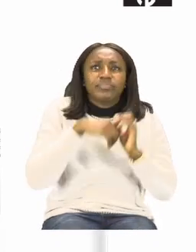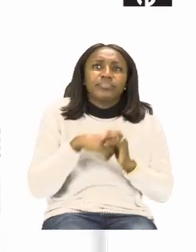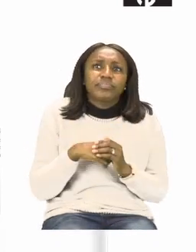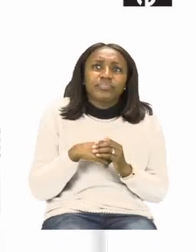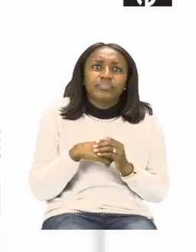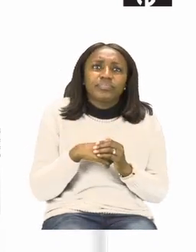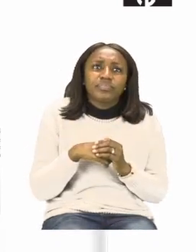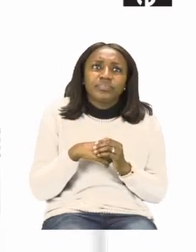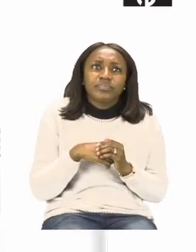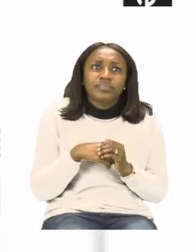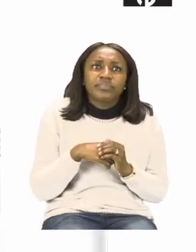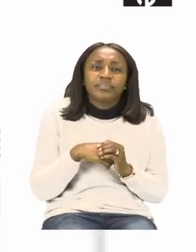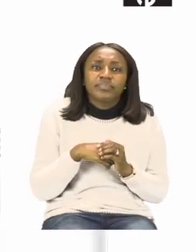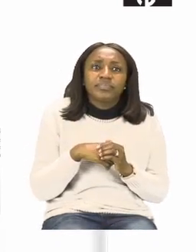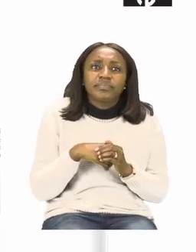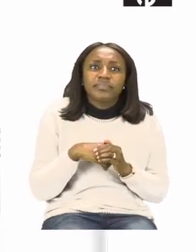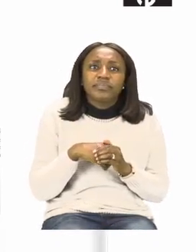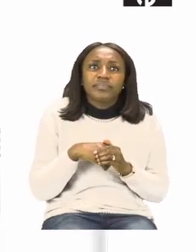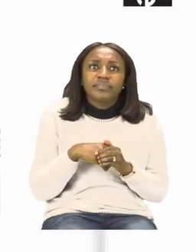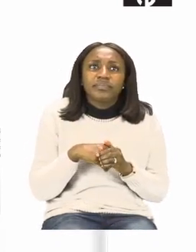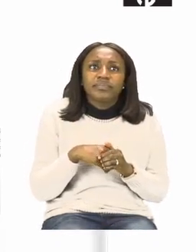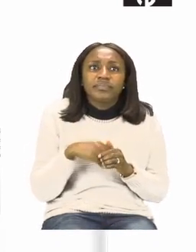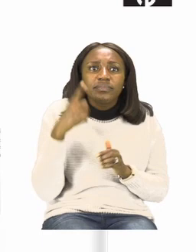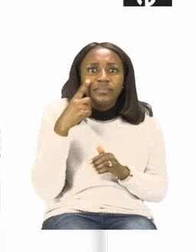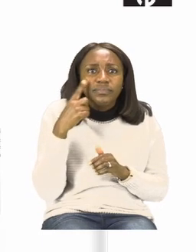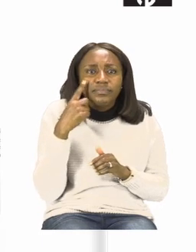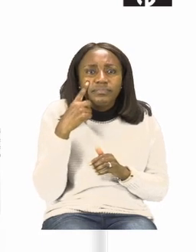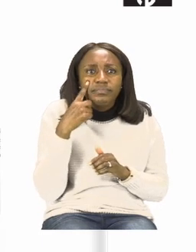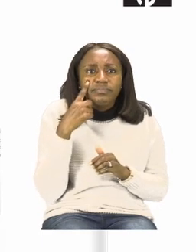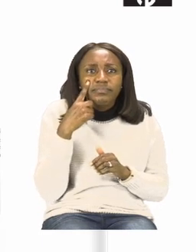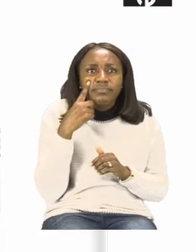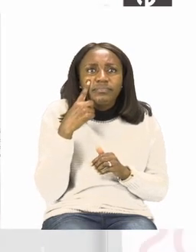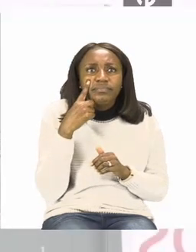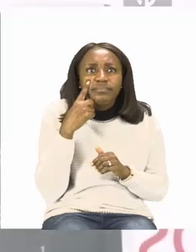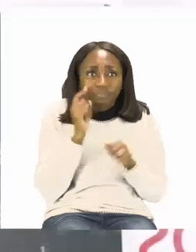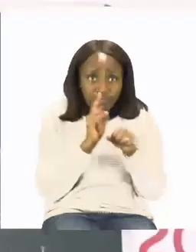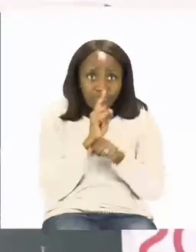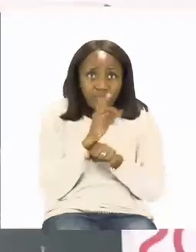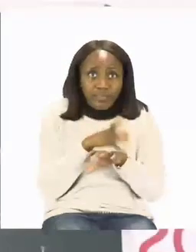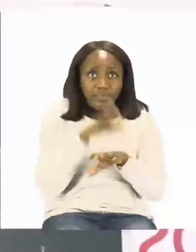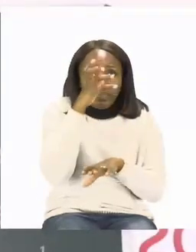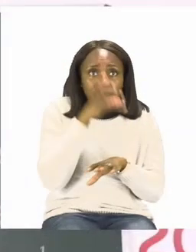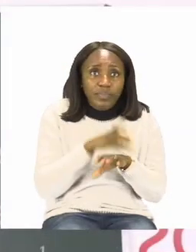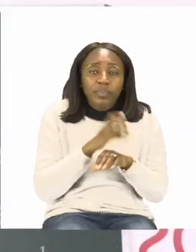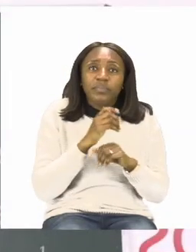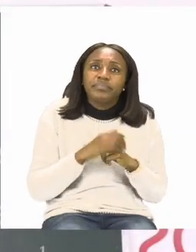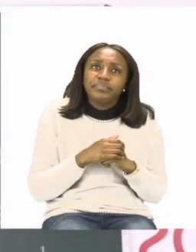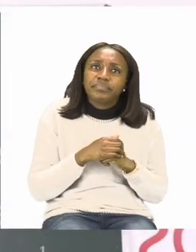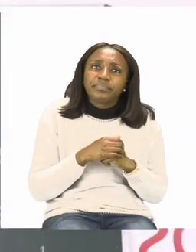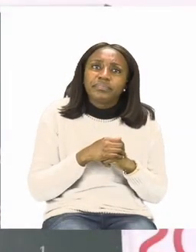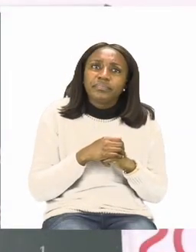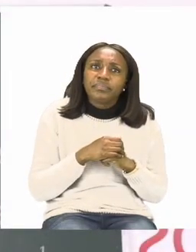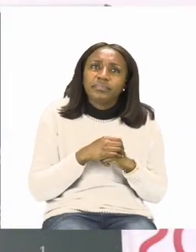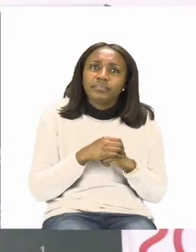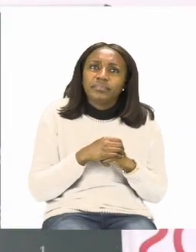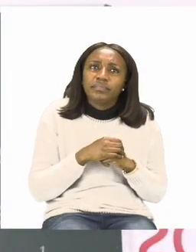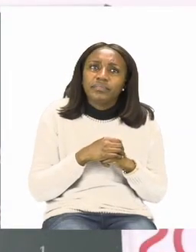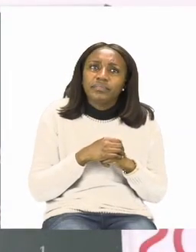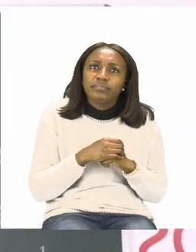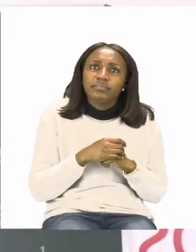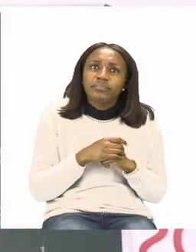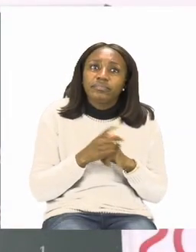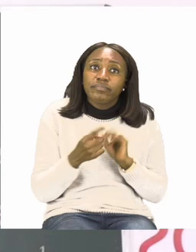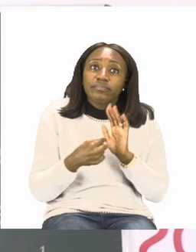we need to put in. Let's take a look at the board and try and fill up the first one. Now here, I've given you a clue